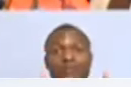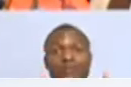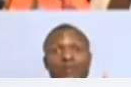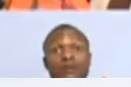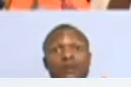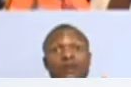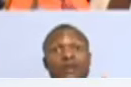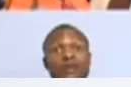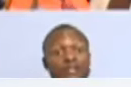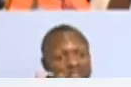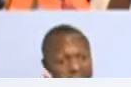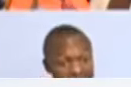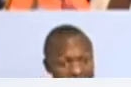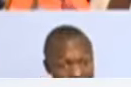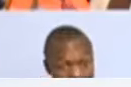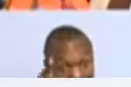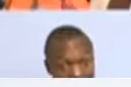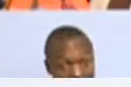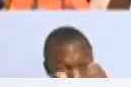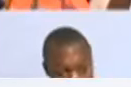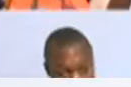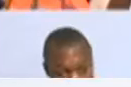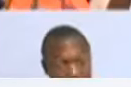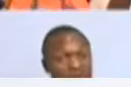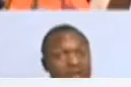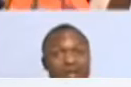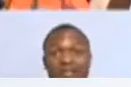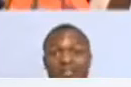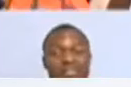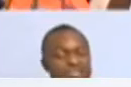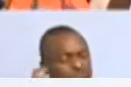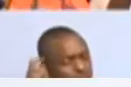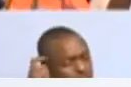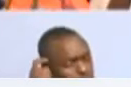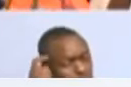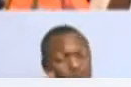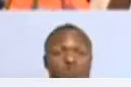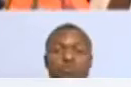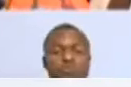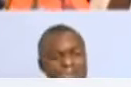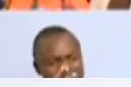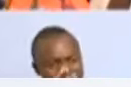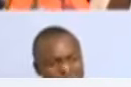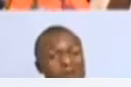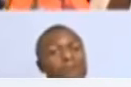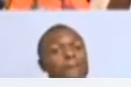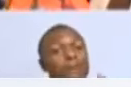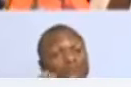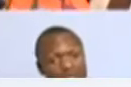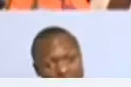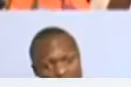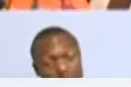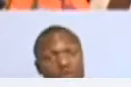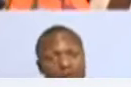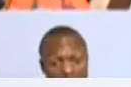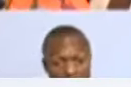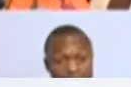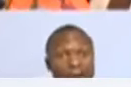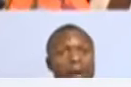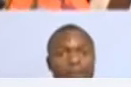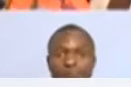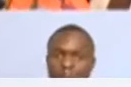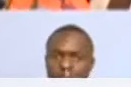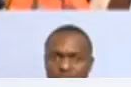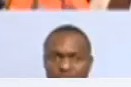programs are arranged. They are thought through. We look at many factors, including ensuring that